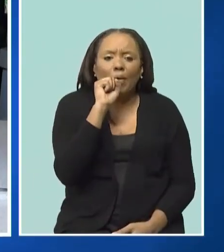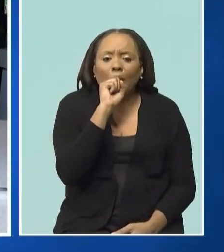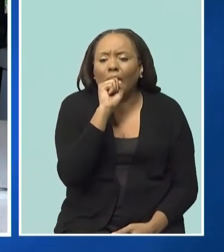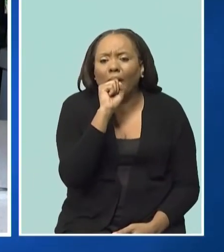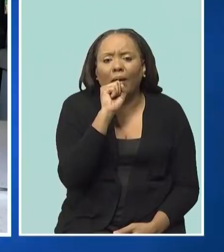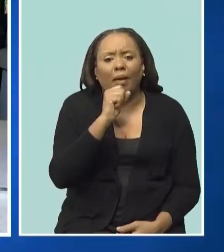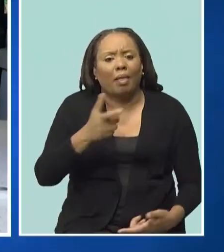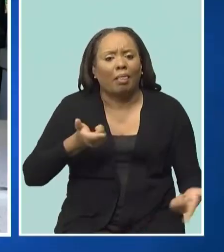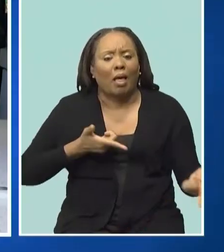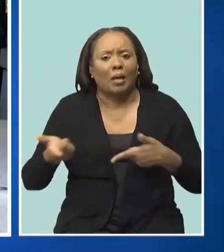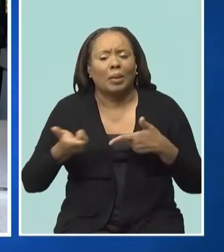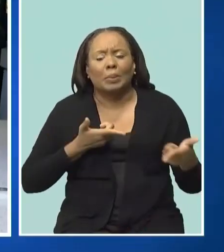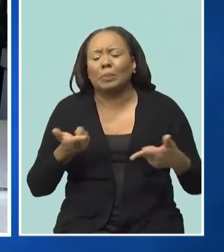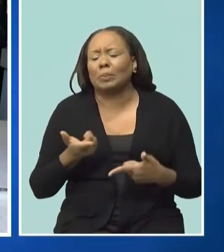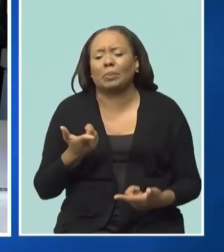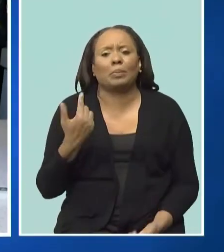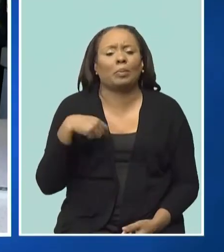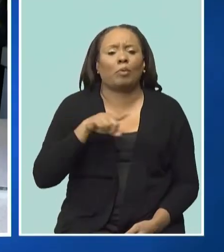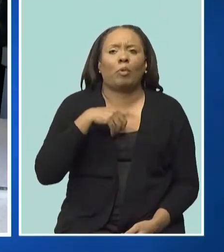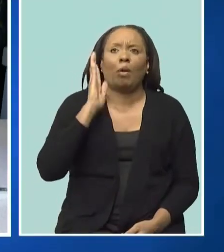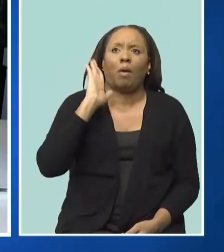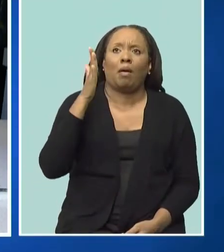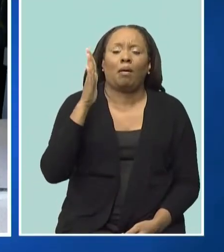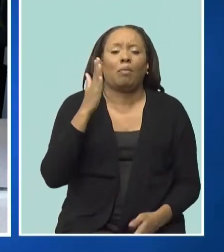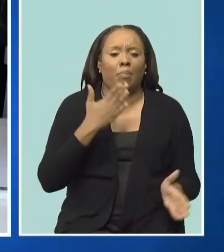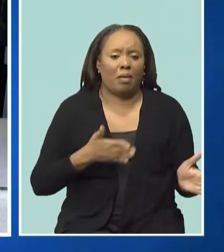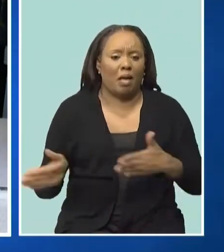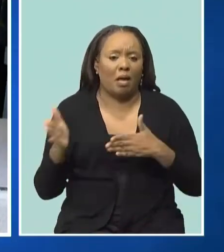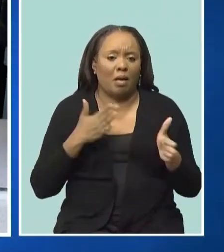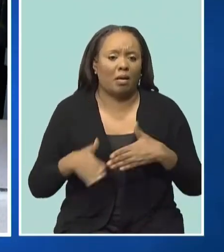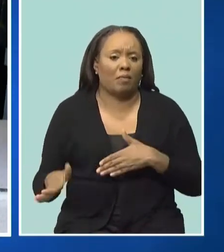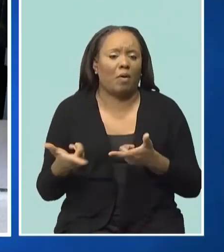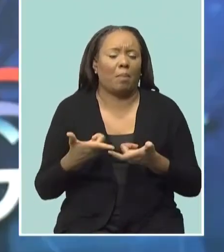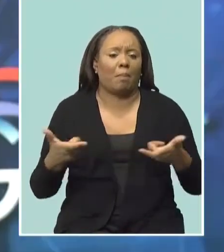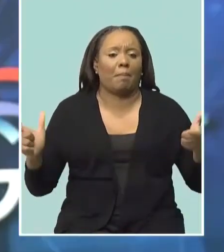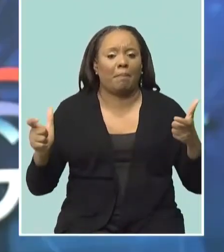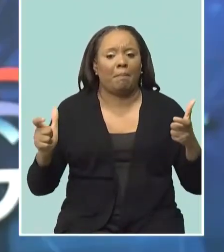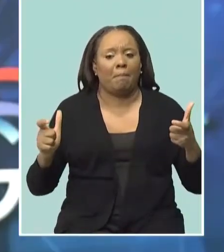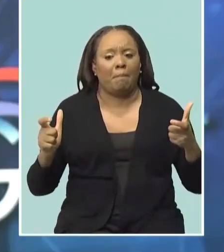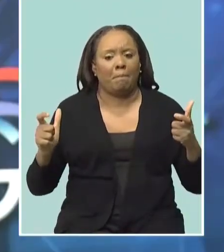for a large crowd that we expect.